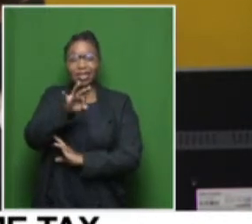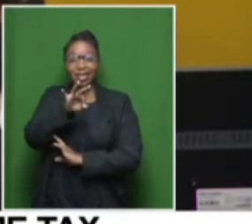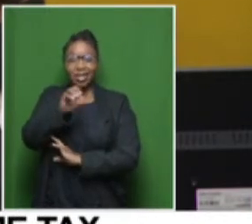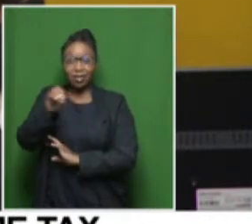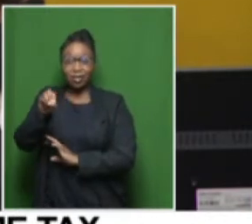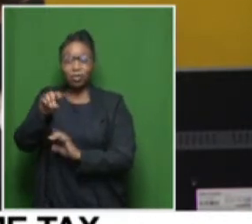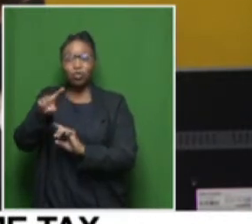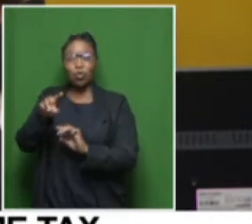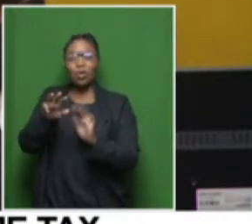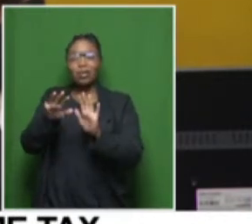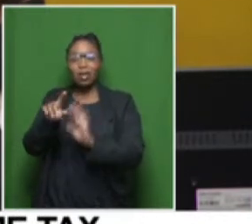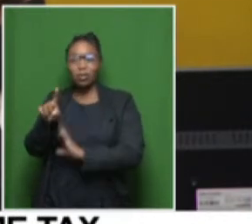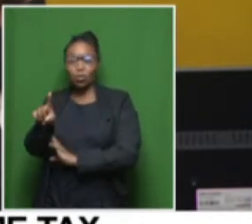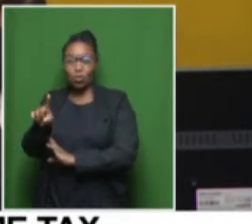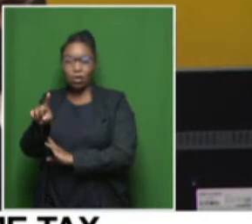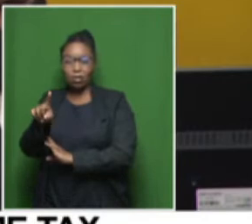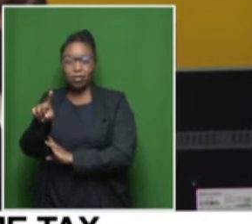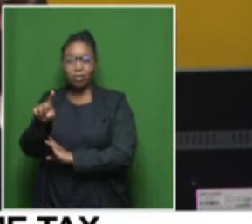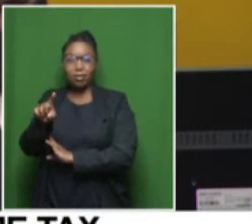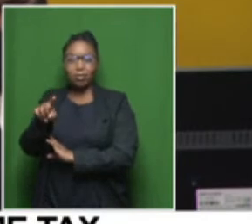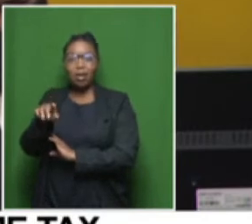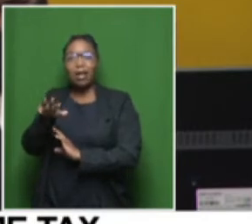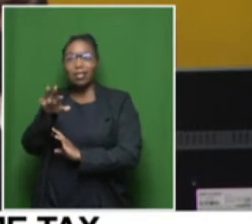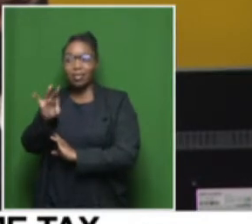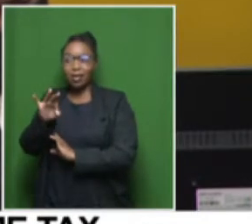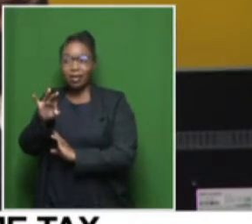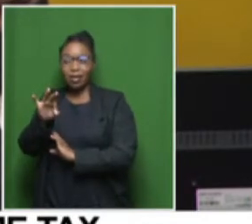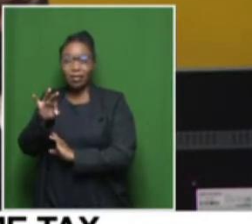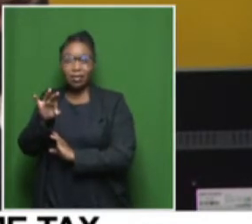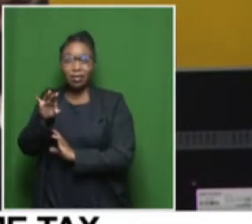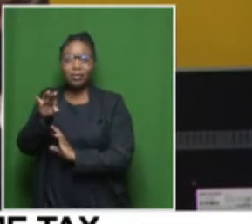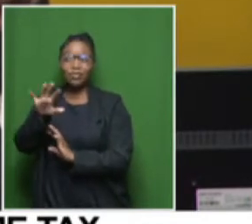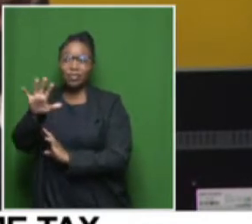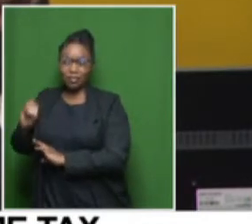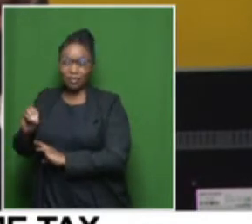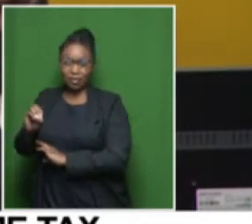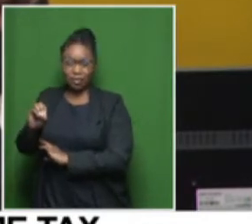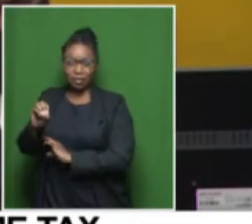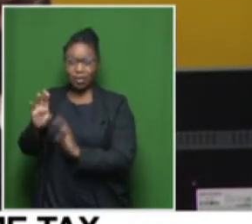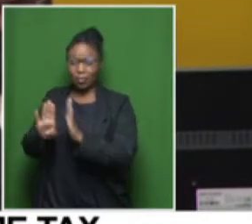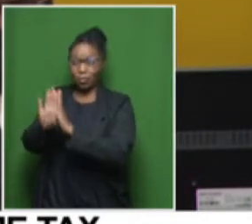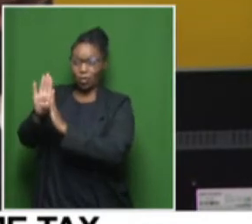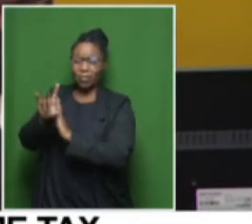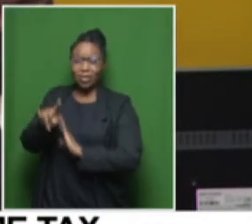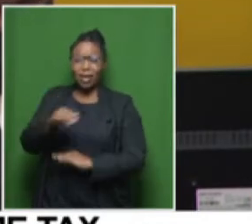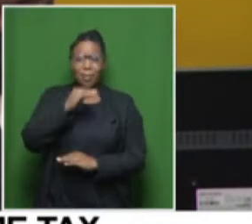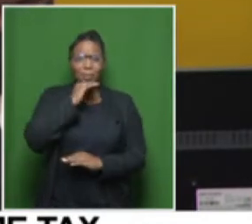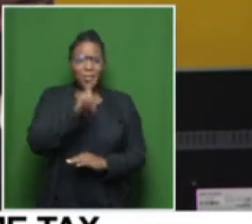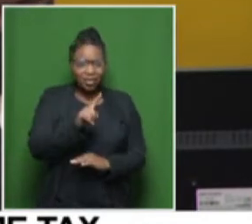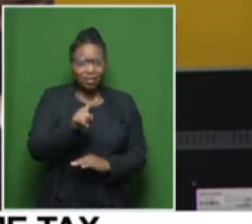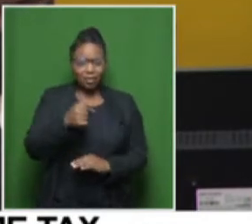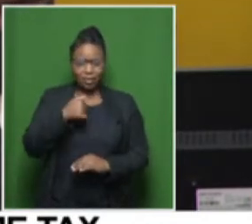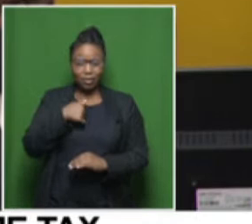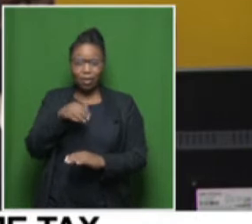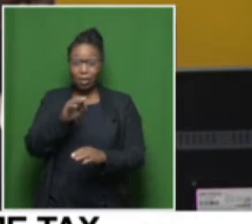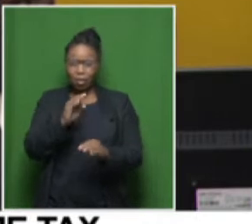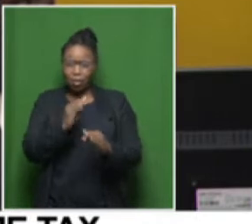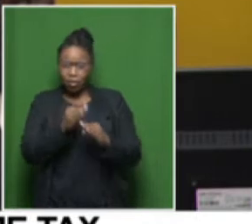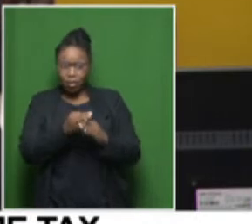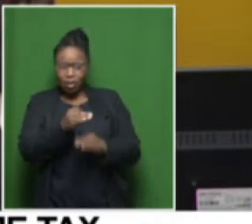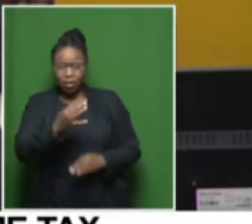91,250. What in practice, Tatumandash, it means tiqala ukukutaxa xa ufikele ku-9